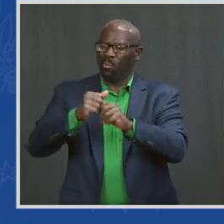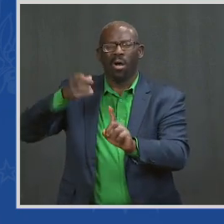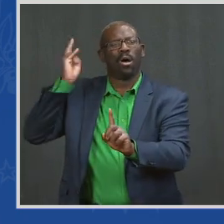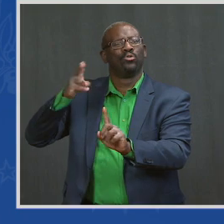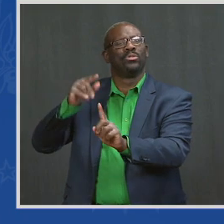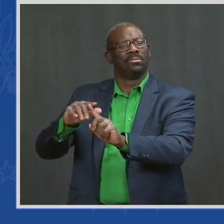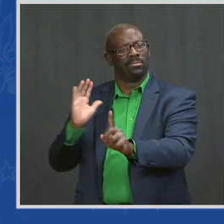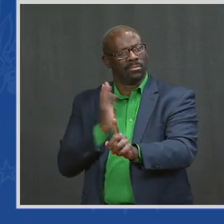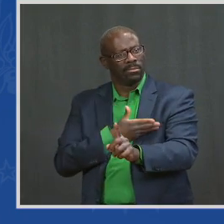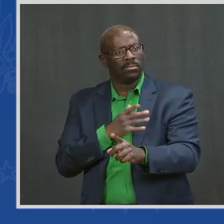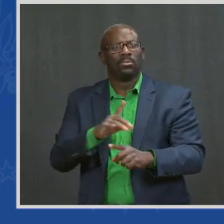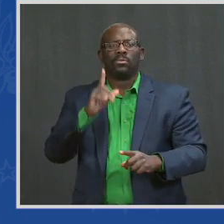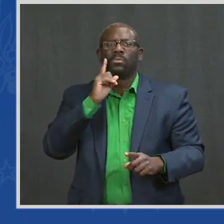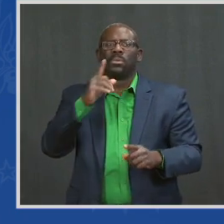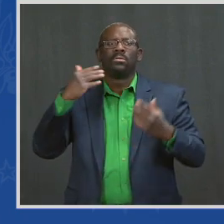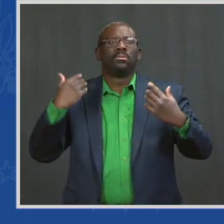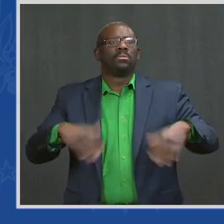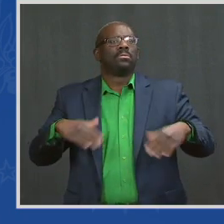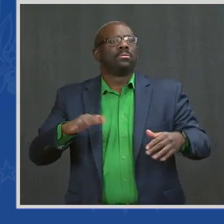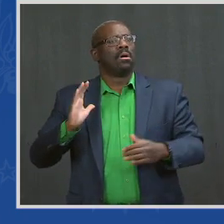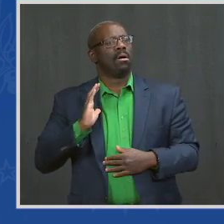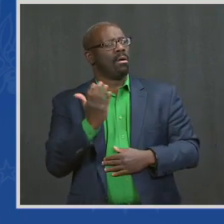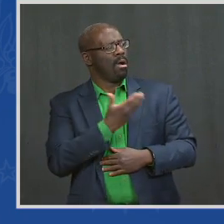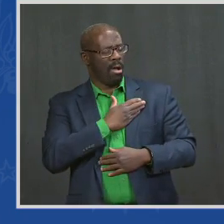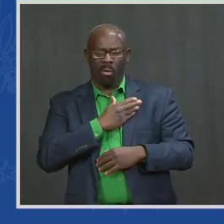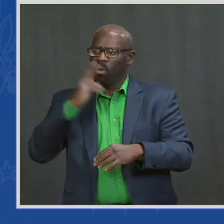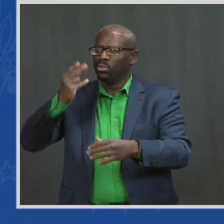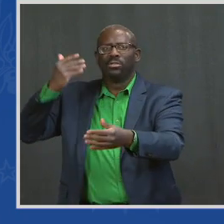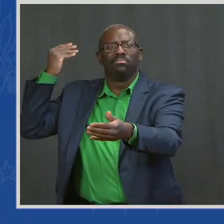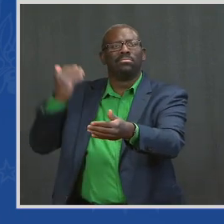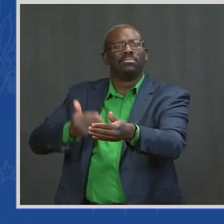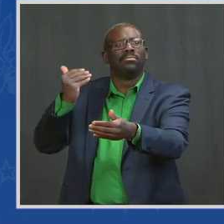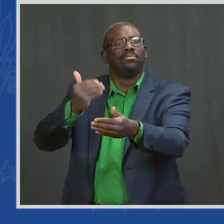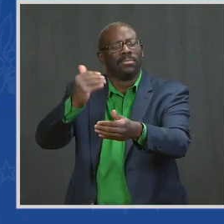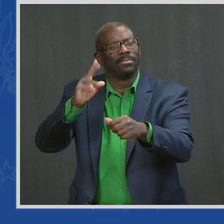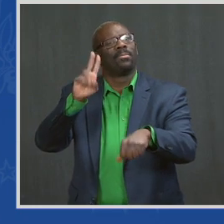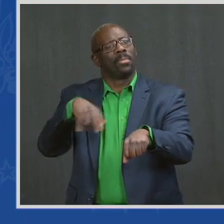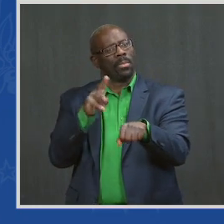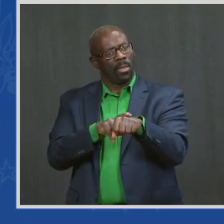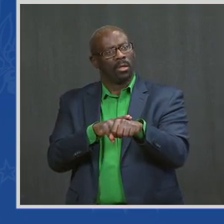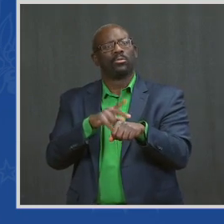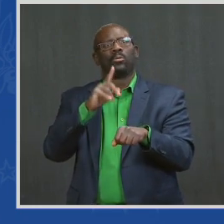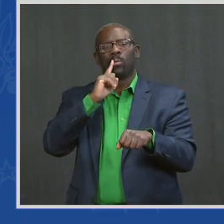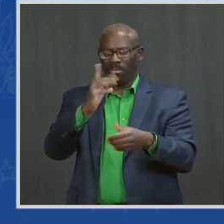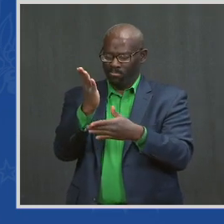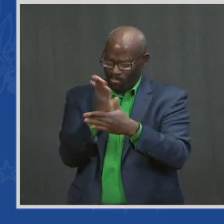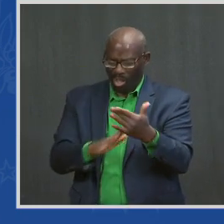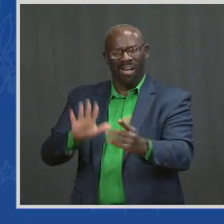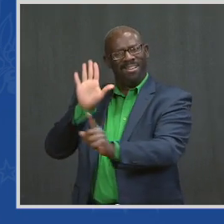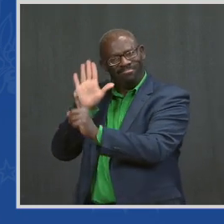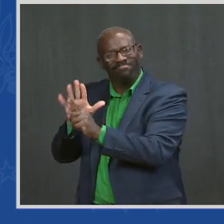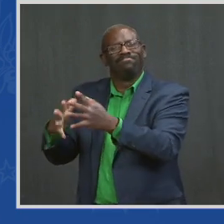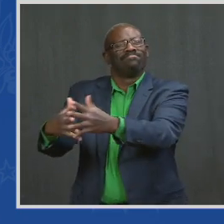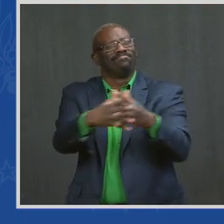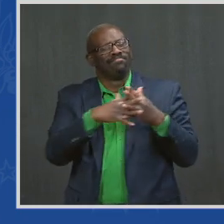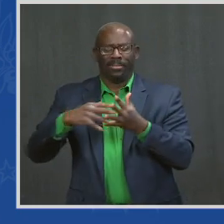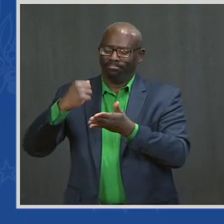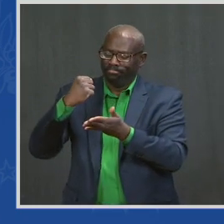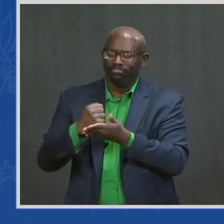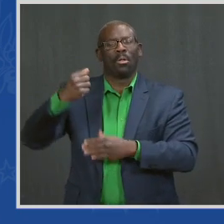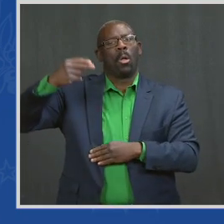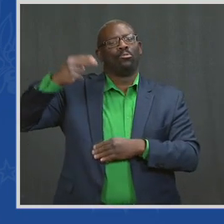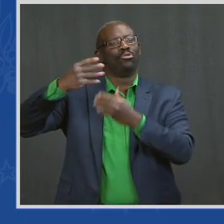our history as a nation. It is part of American history. So let me end by saying